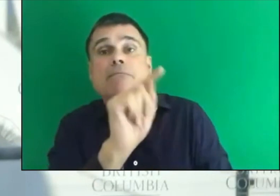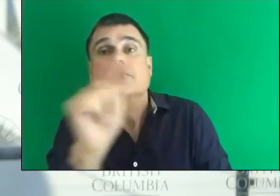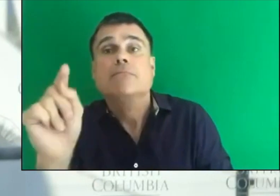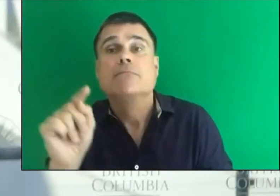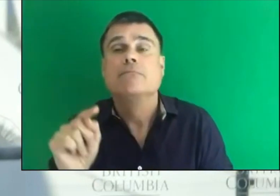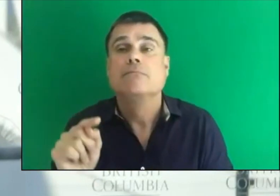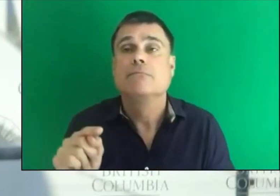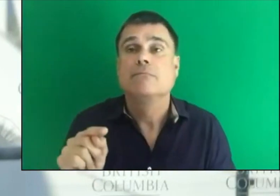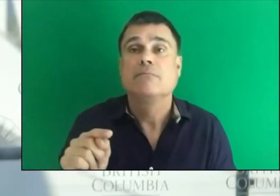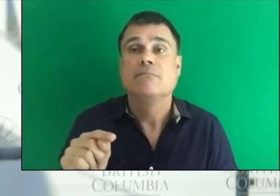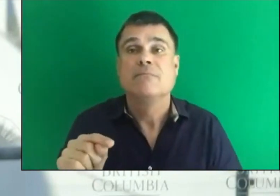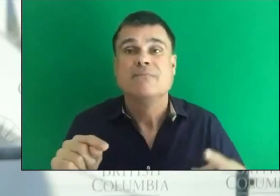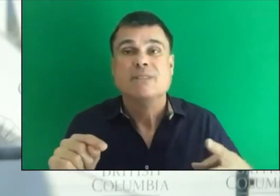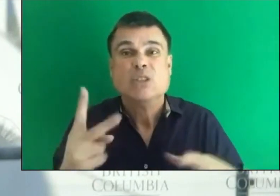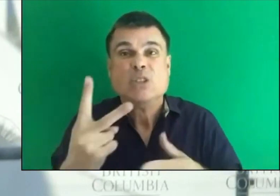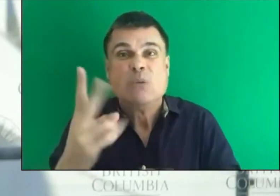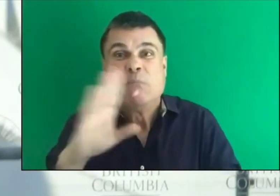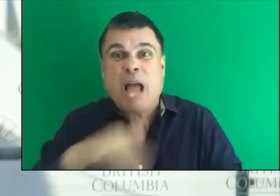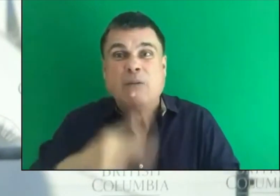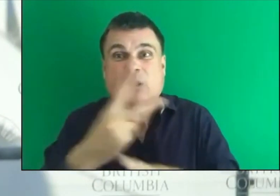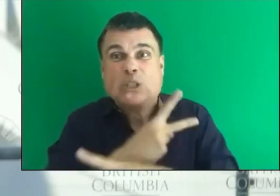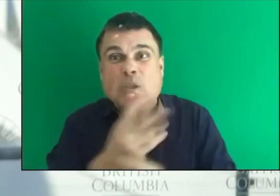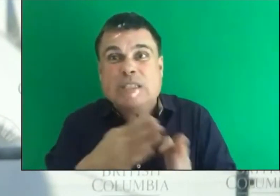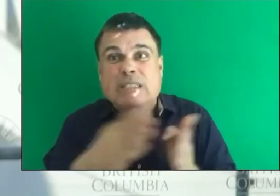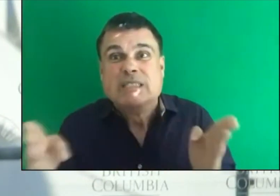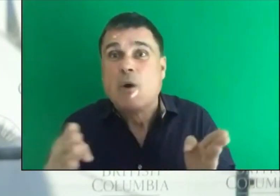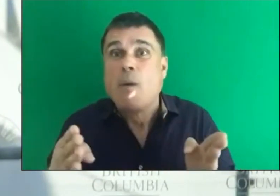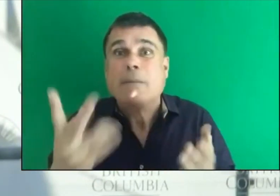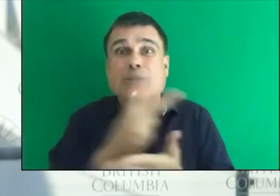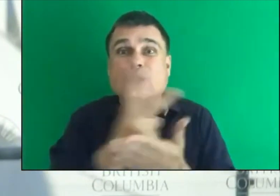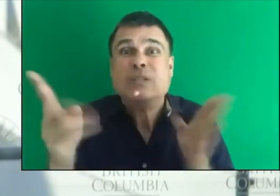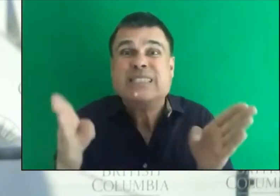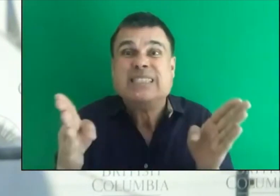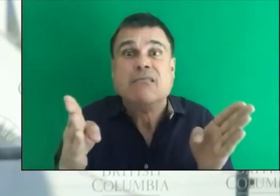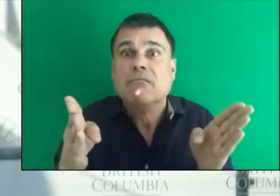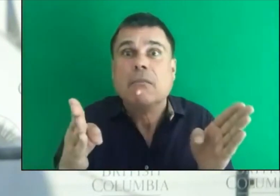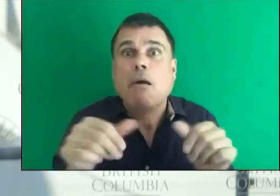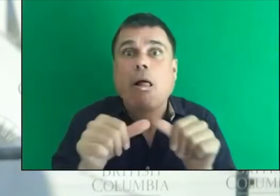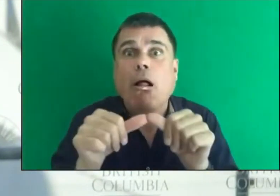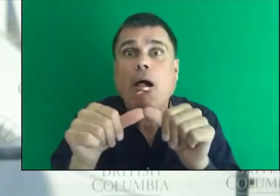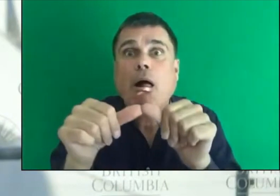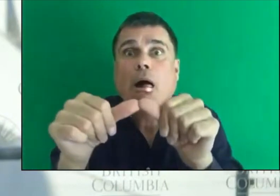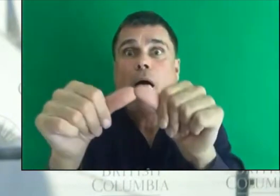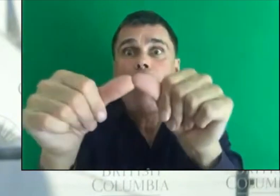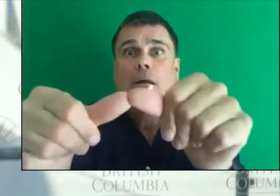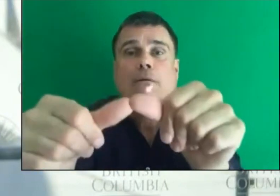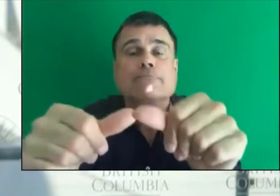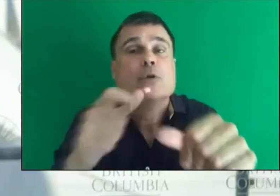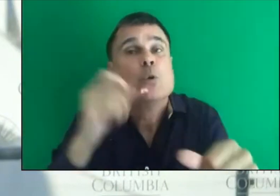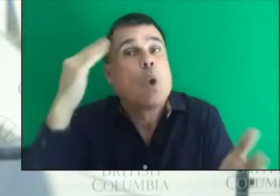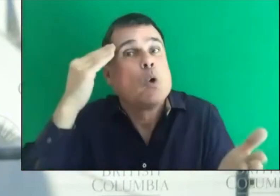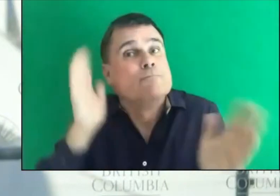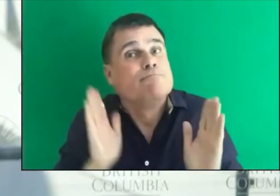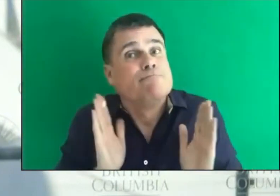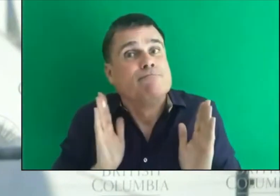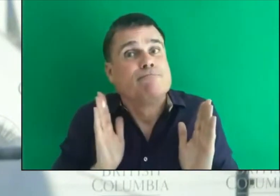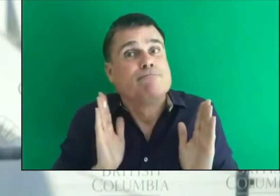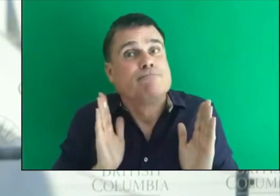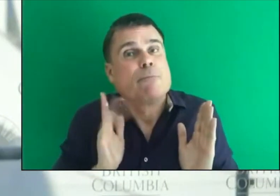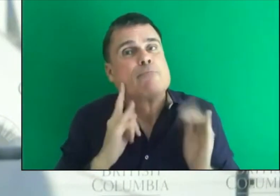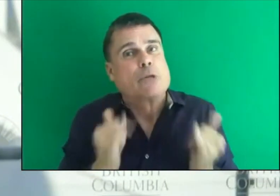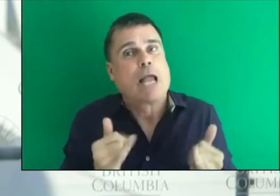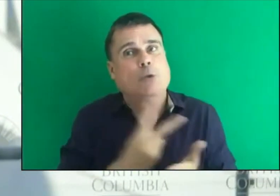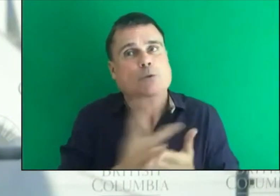that's where their infections have come from. So it will be a process, and it will be a process that will take at the very least